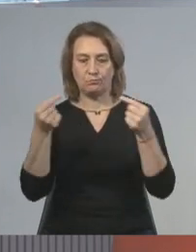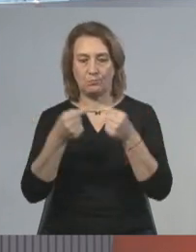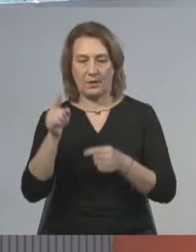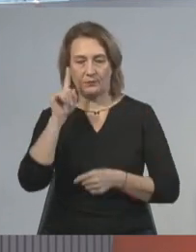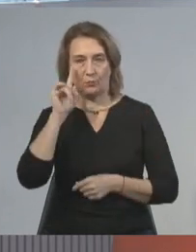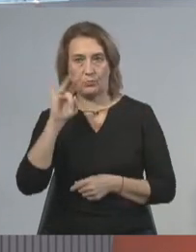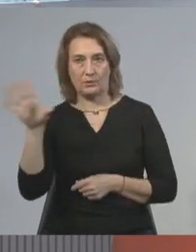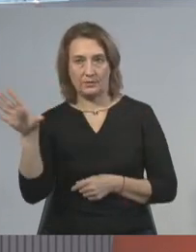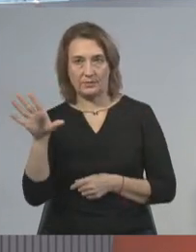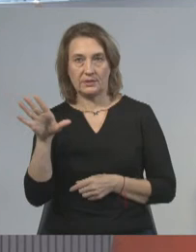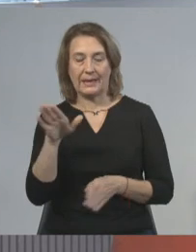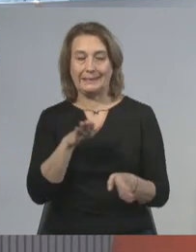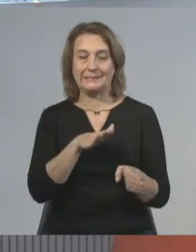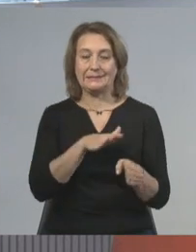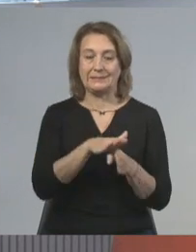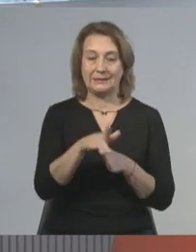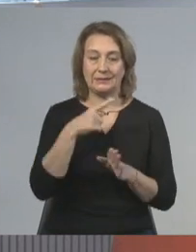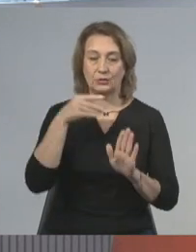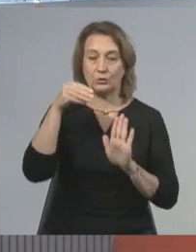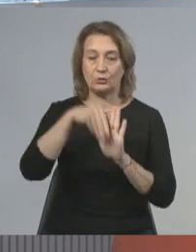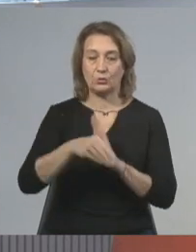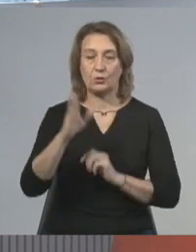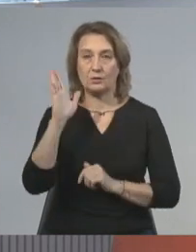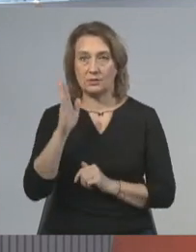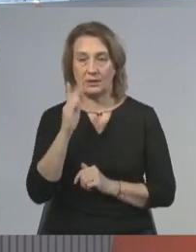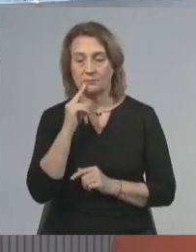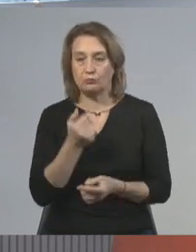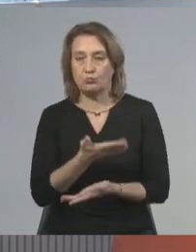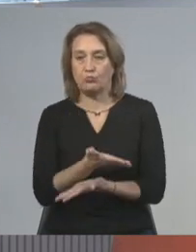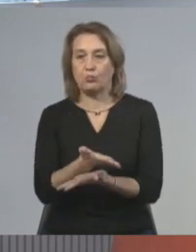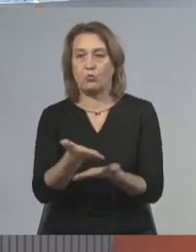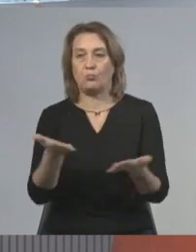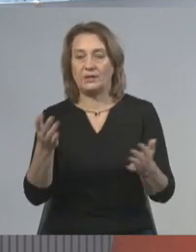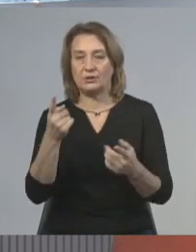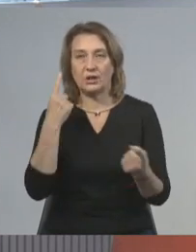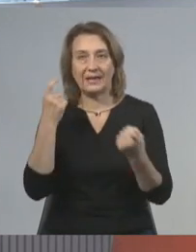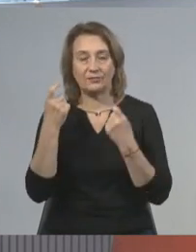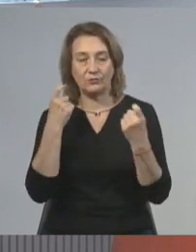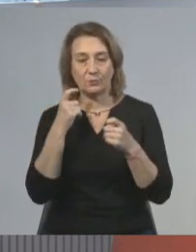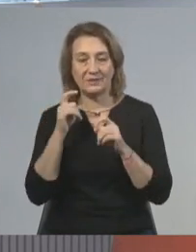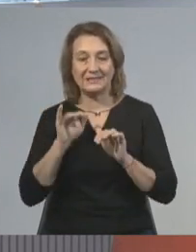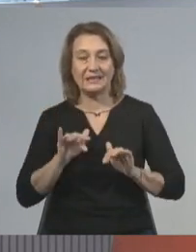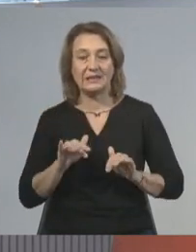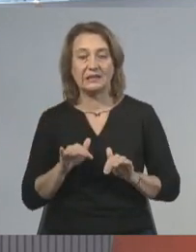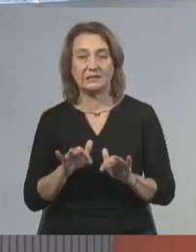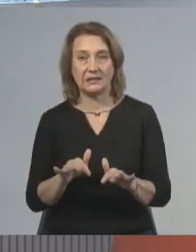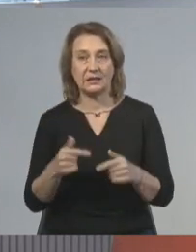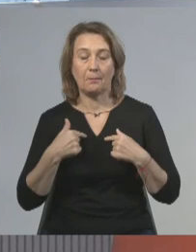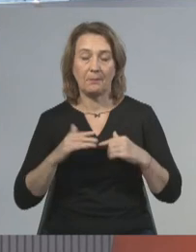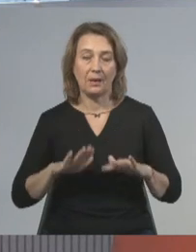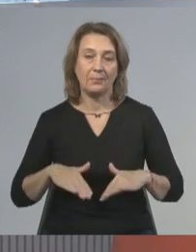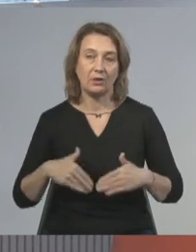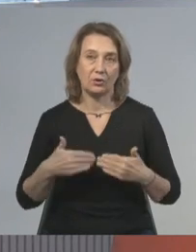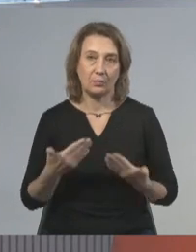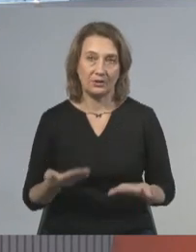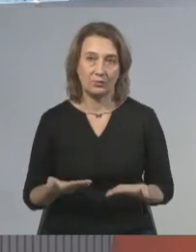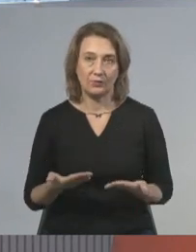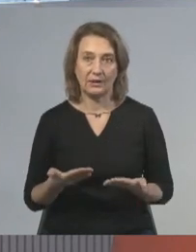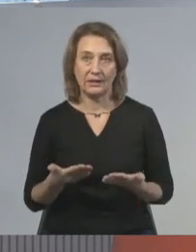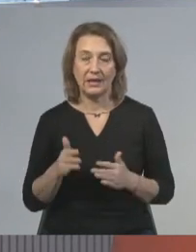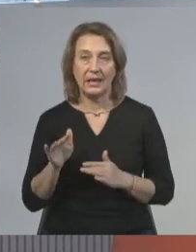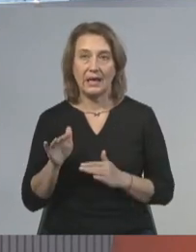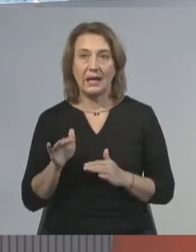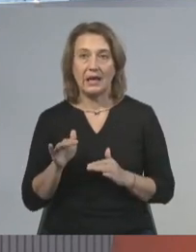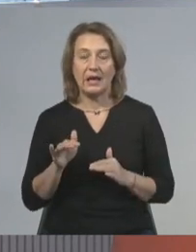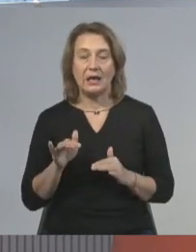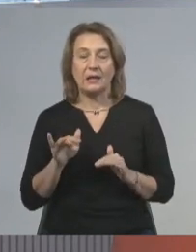popular and they also vote then there's a big public uh event that's why in